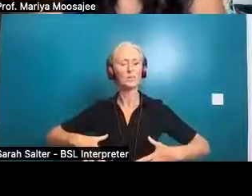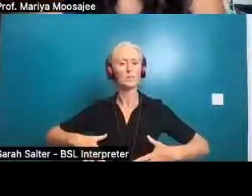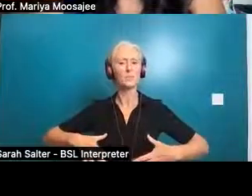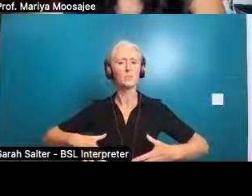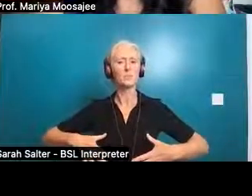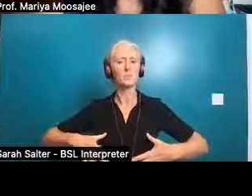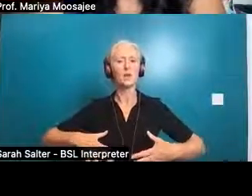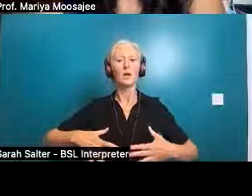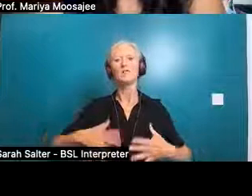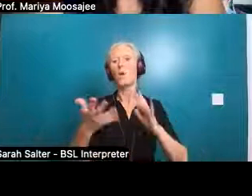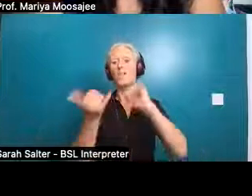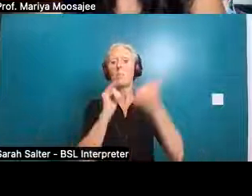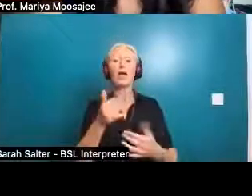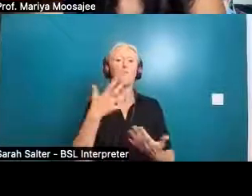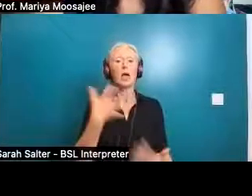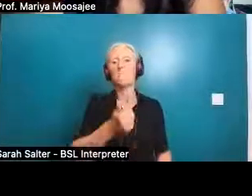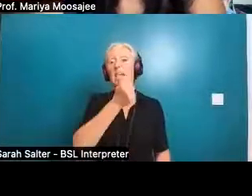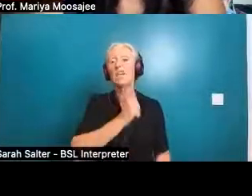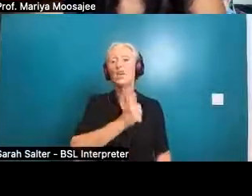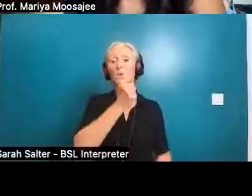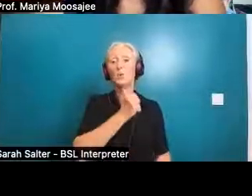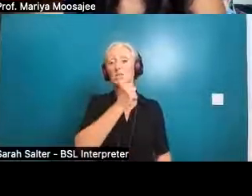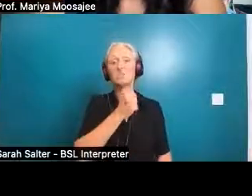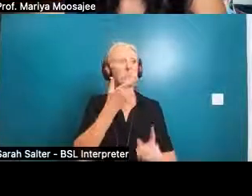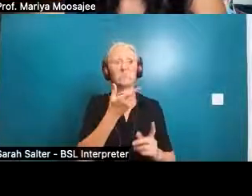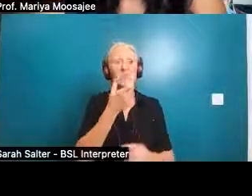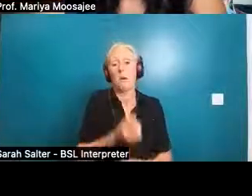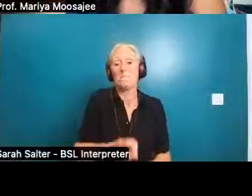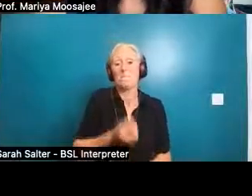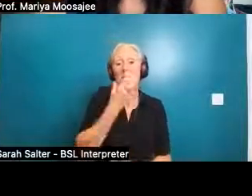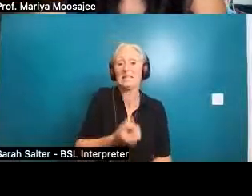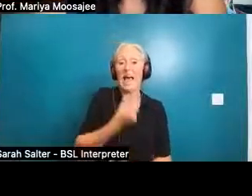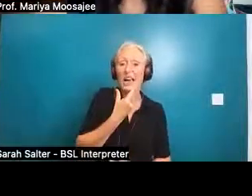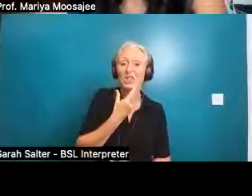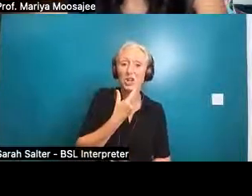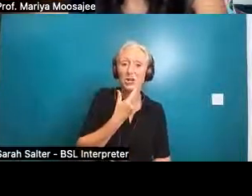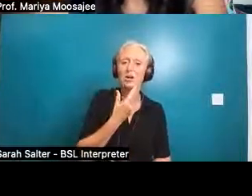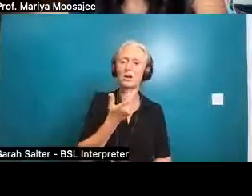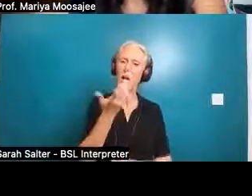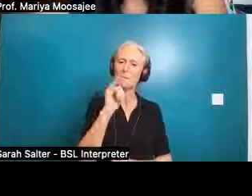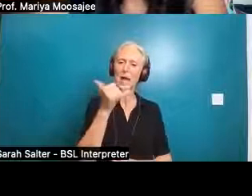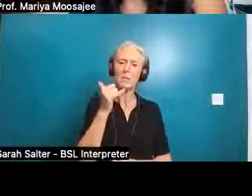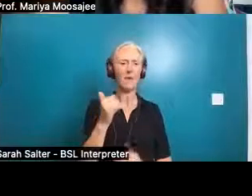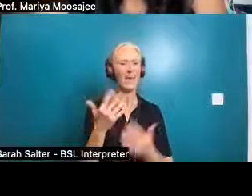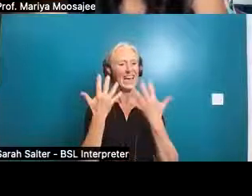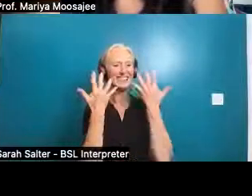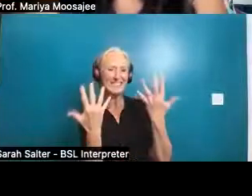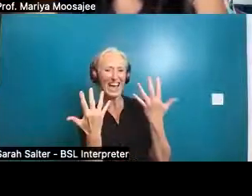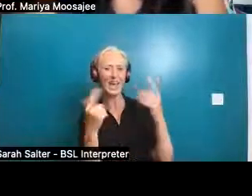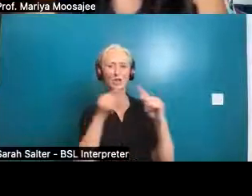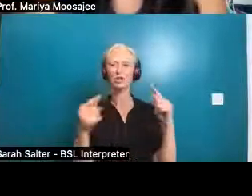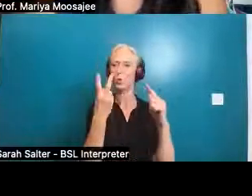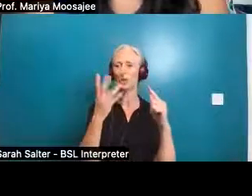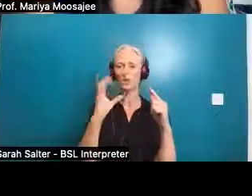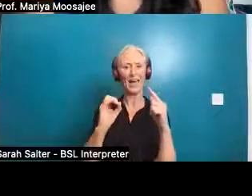was a drug treatment, usually we would take maybe 10 to 20 patients. By the way,